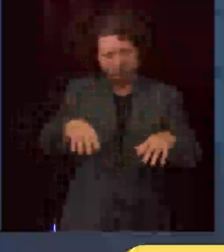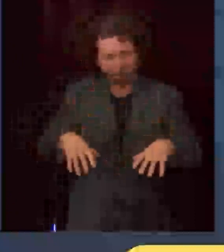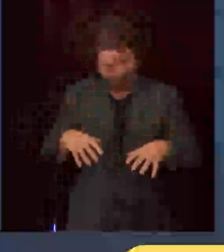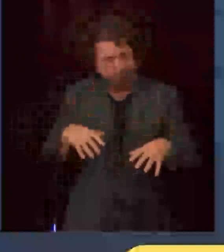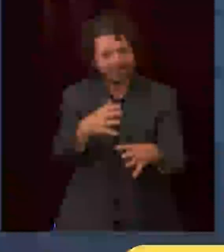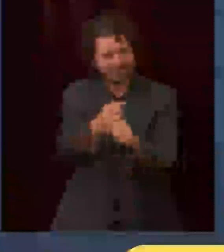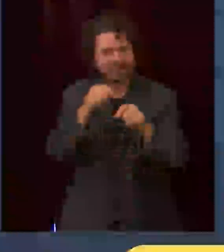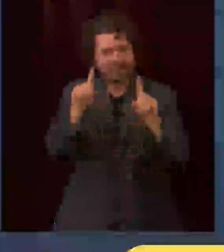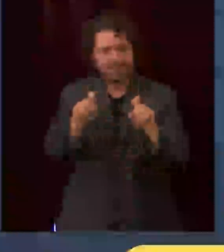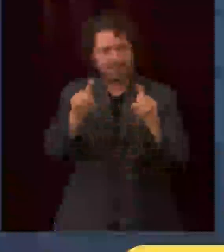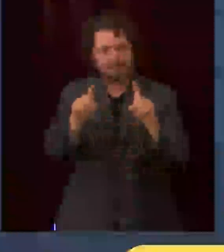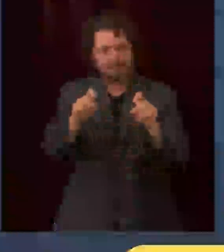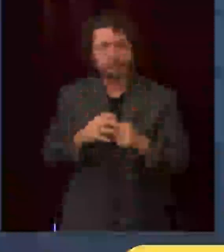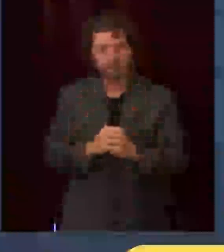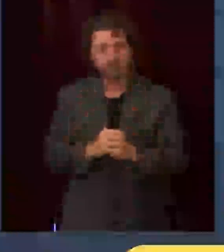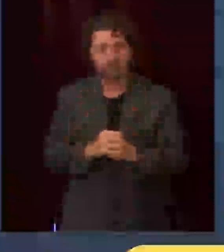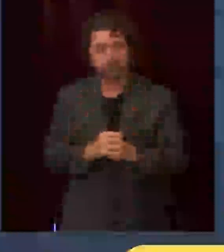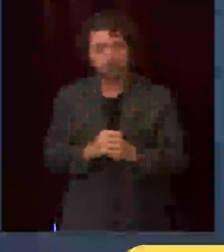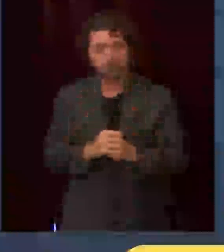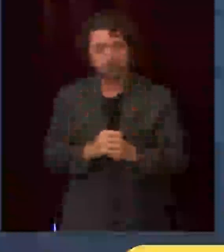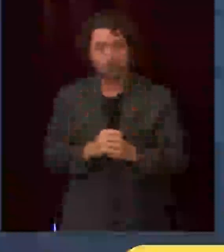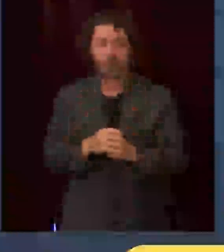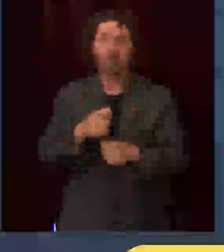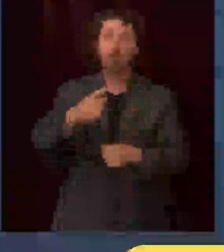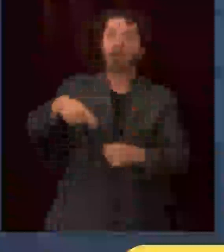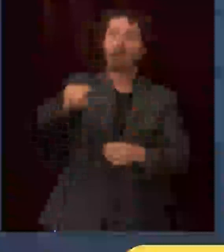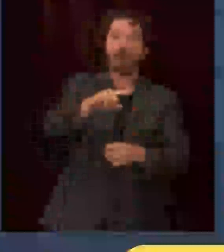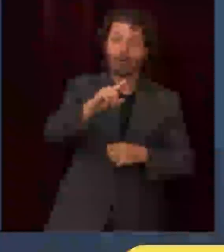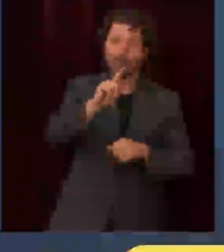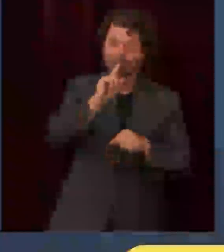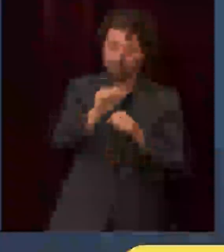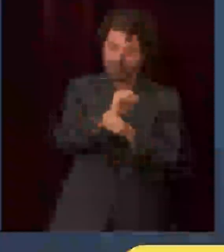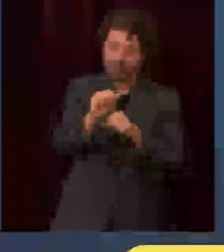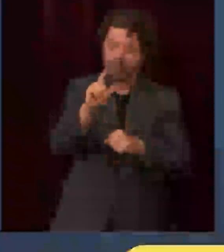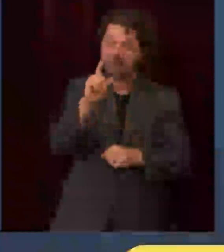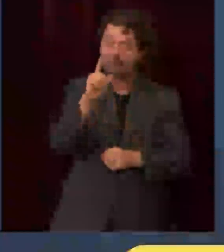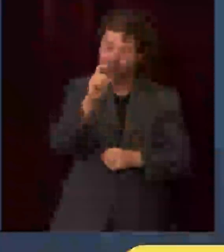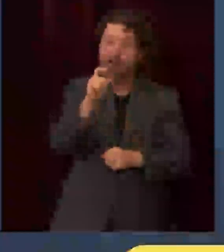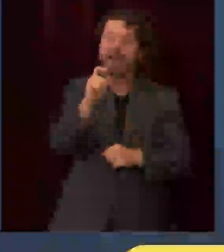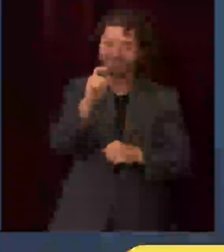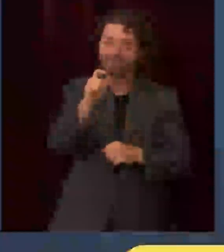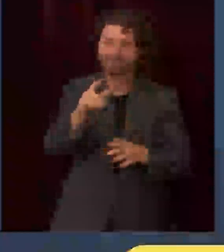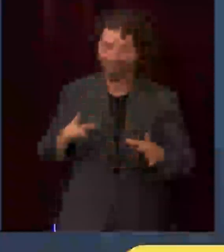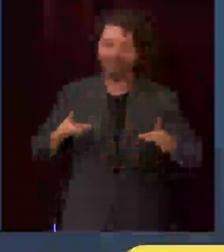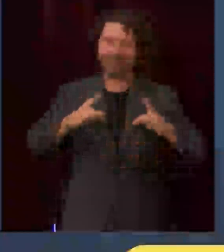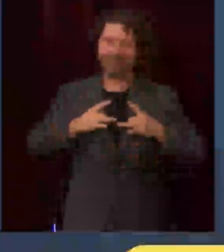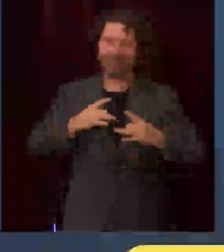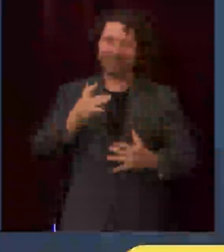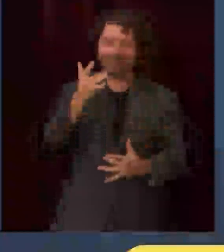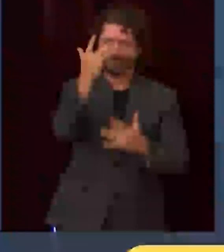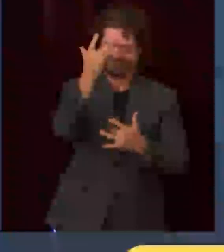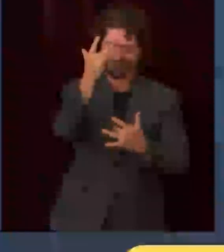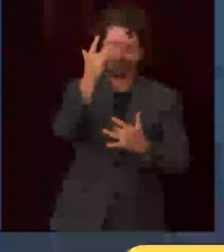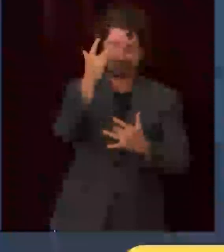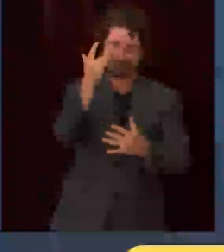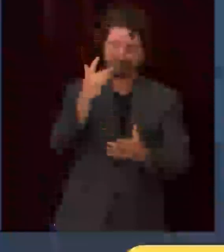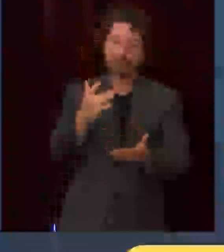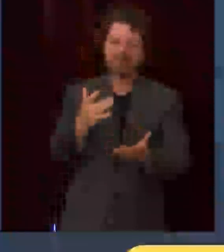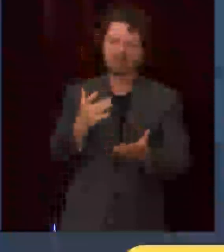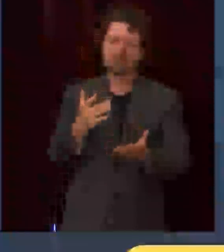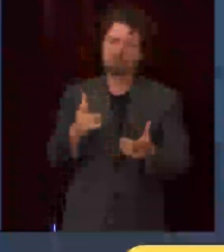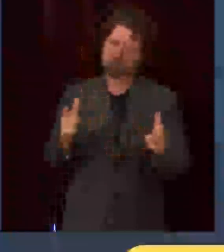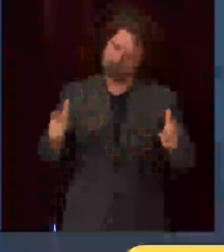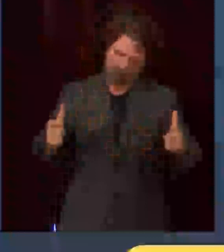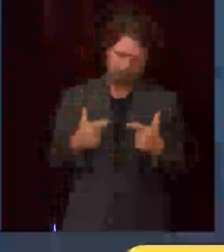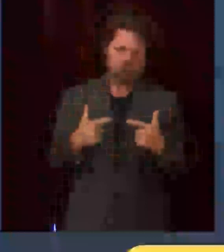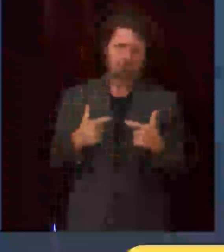by isolating themselves for 14 days and their households. And that's necessary so that it would be just really sad if we have a person